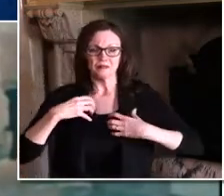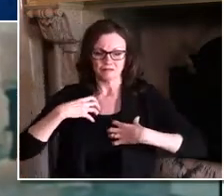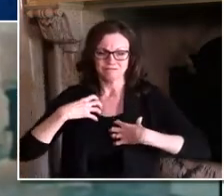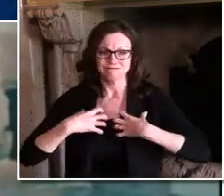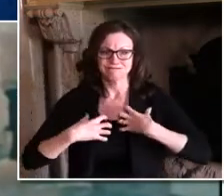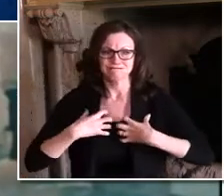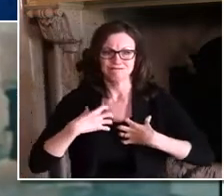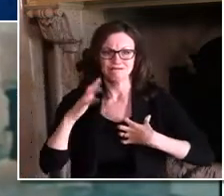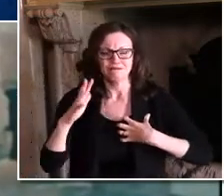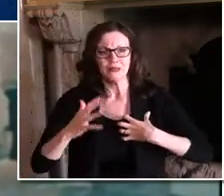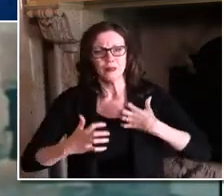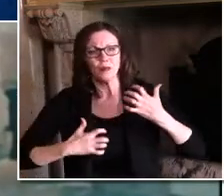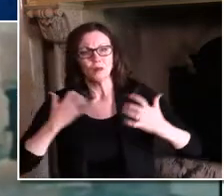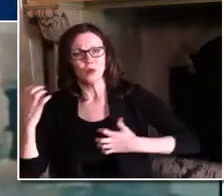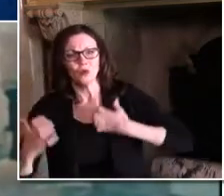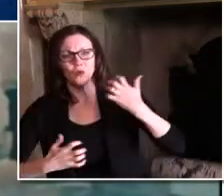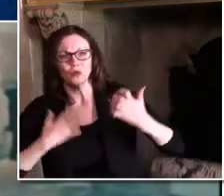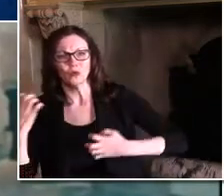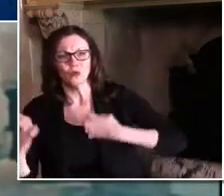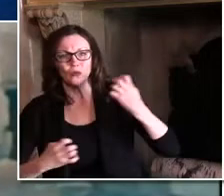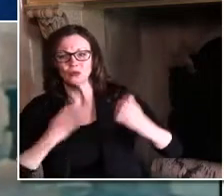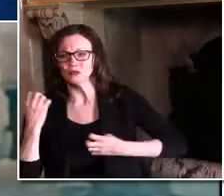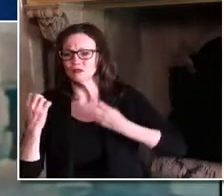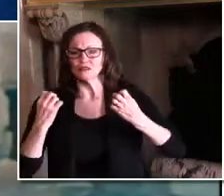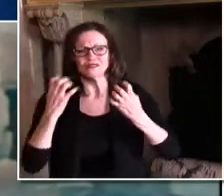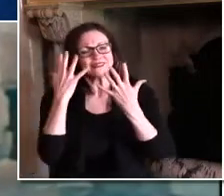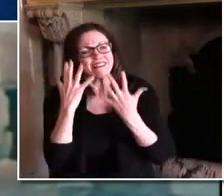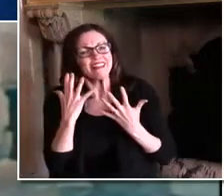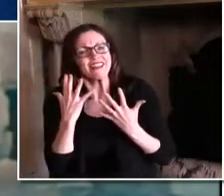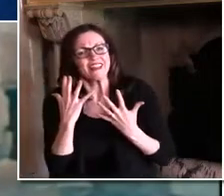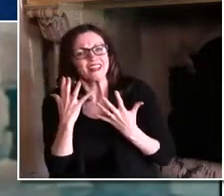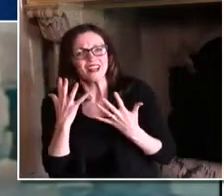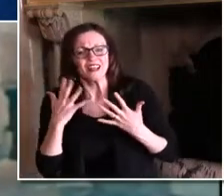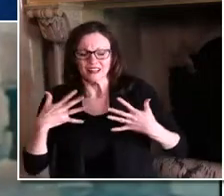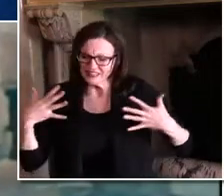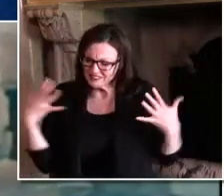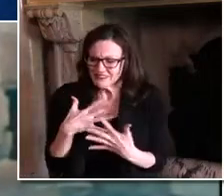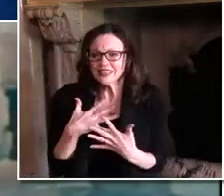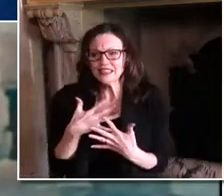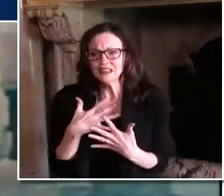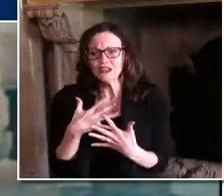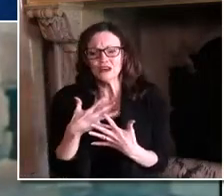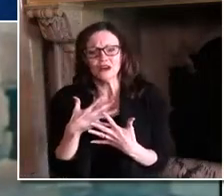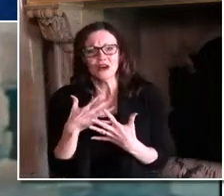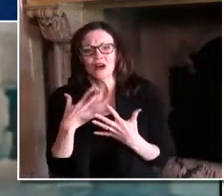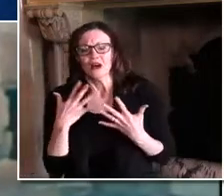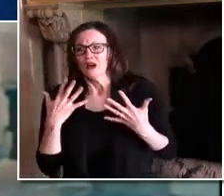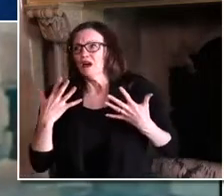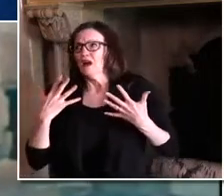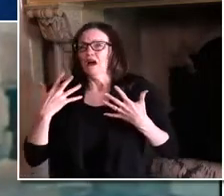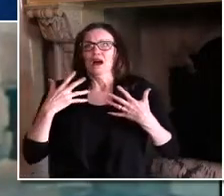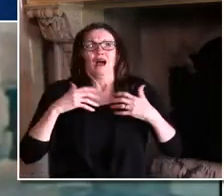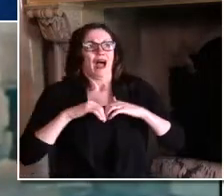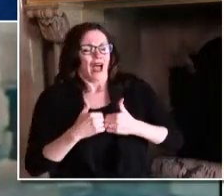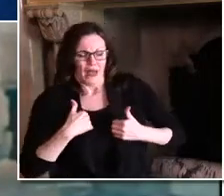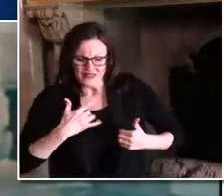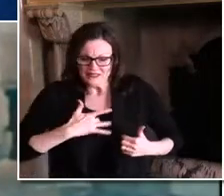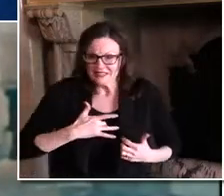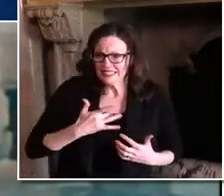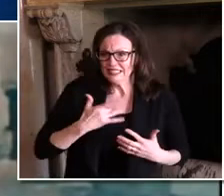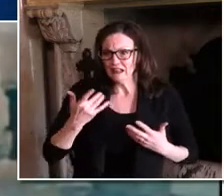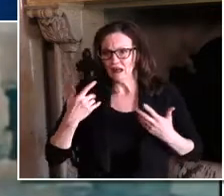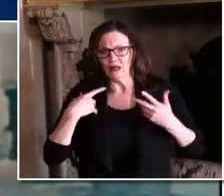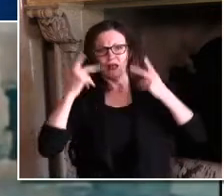what does this mean for me and my family? Is there even a treatment for this? Where or when would I have been exposed? Is